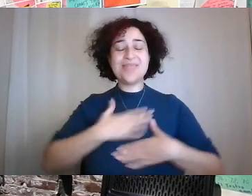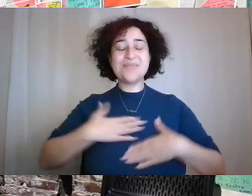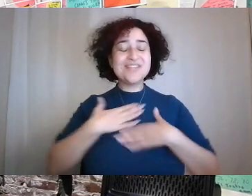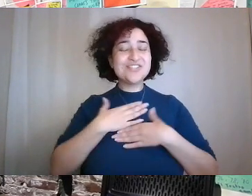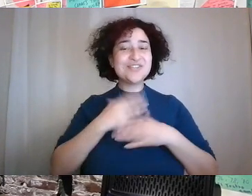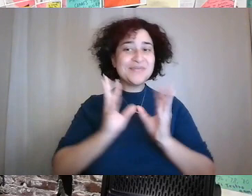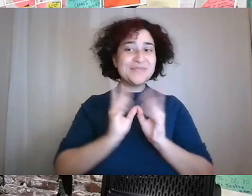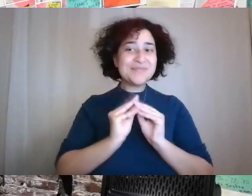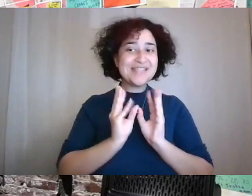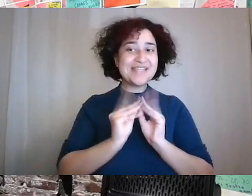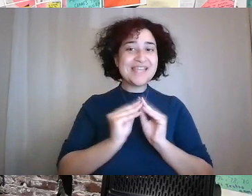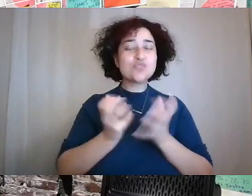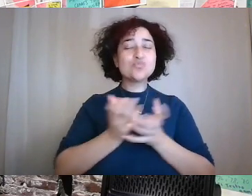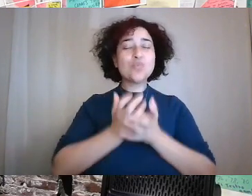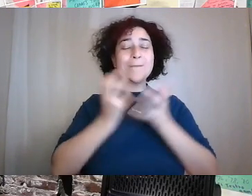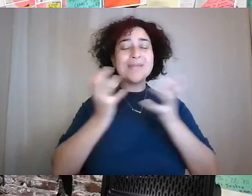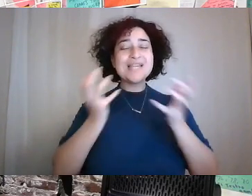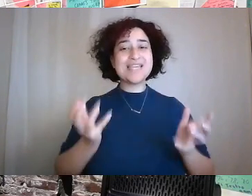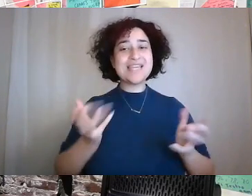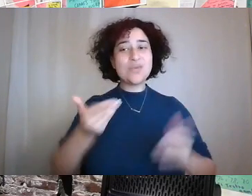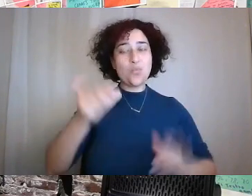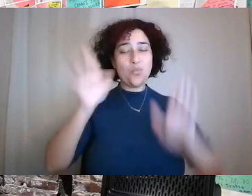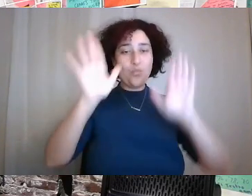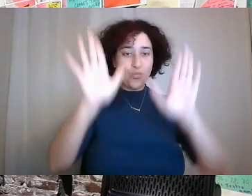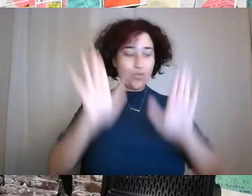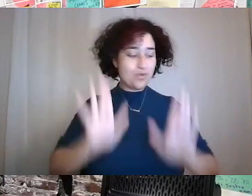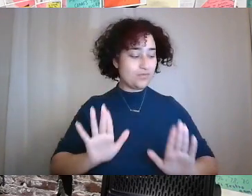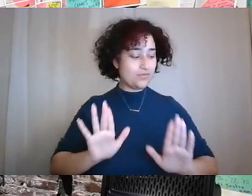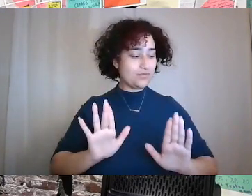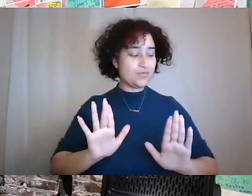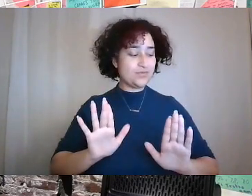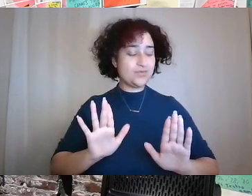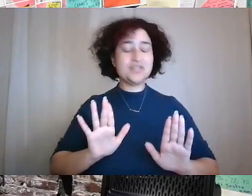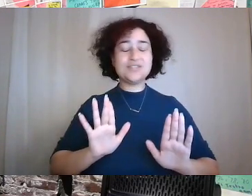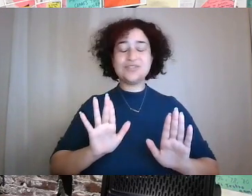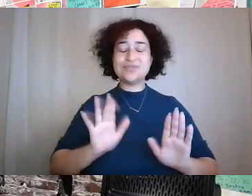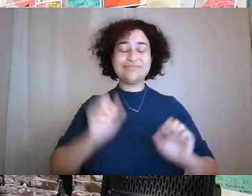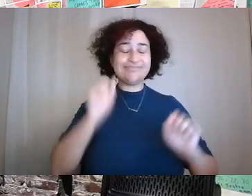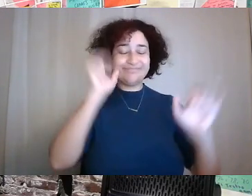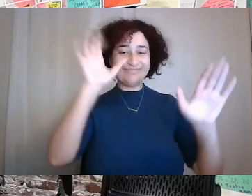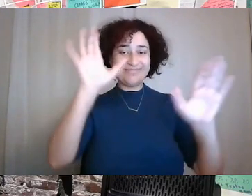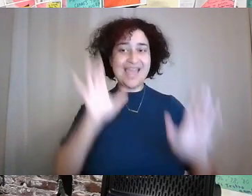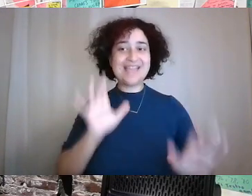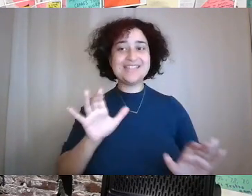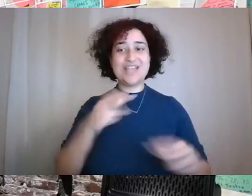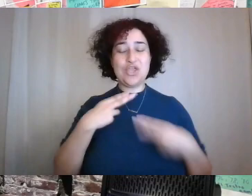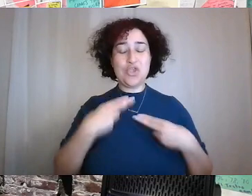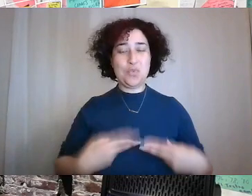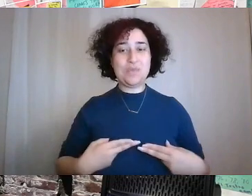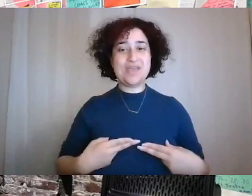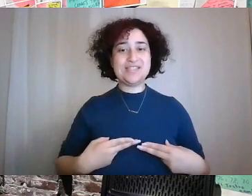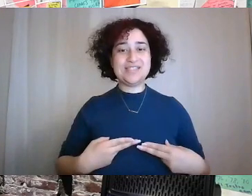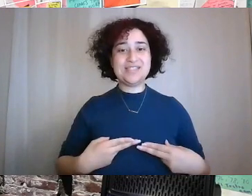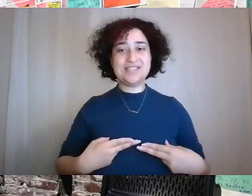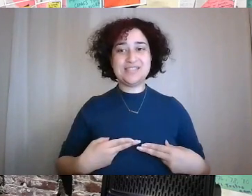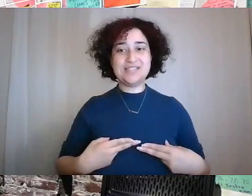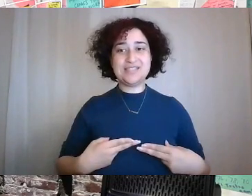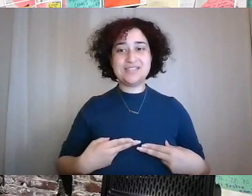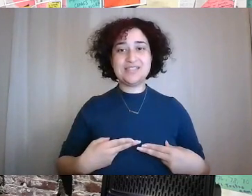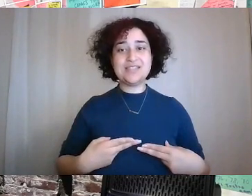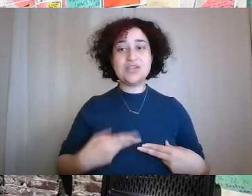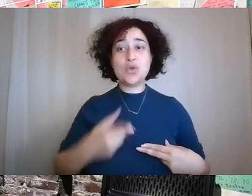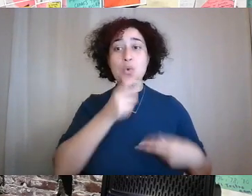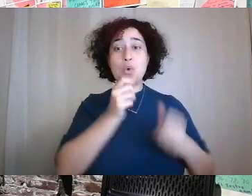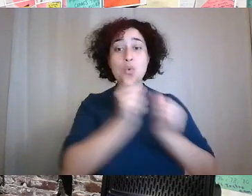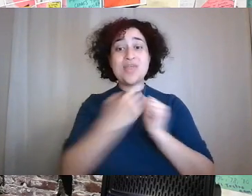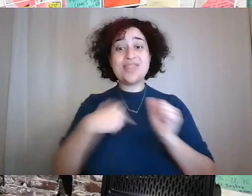many wonderful, incredible human beings, some of who are with us in this room, some